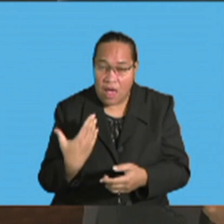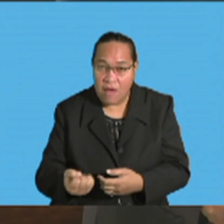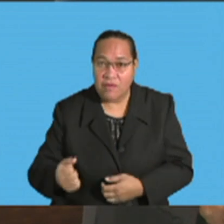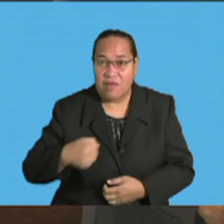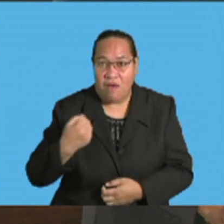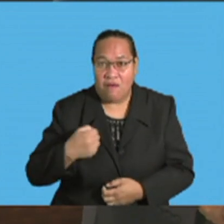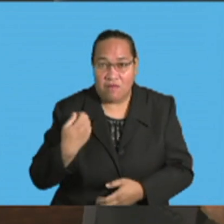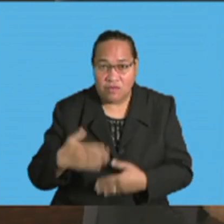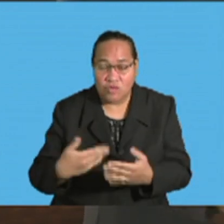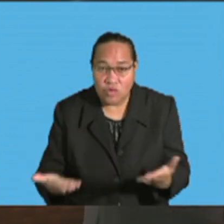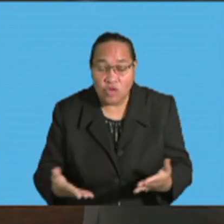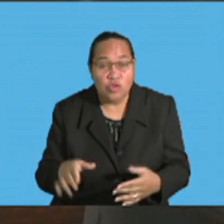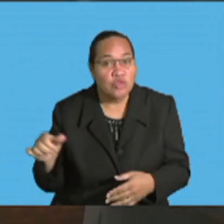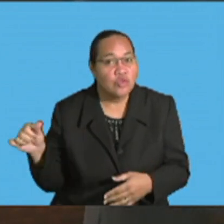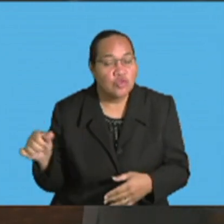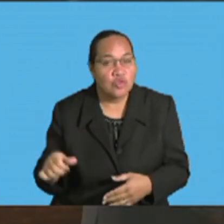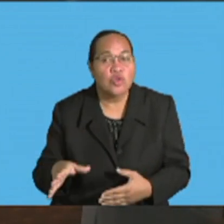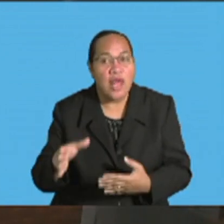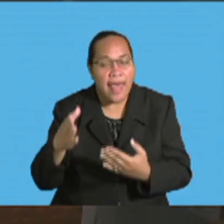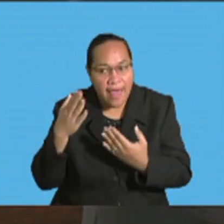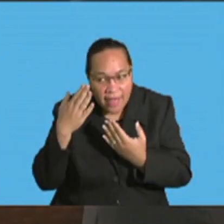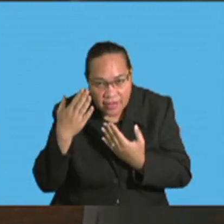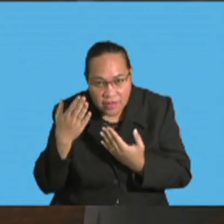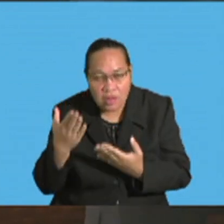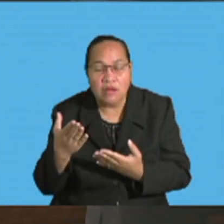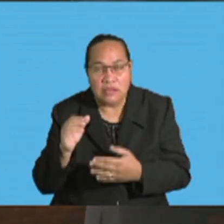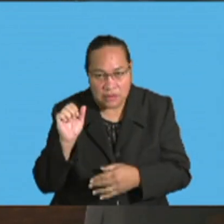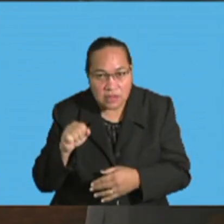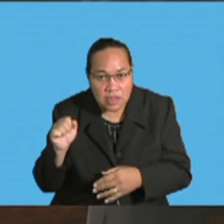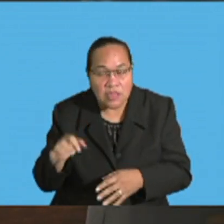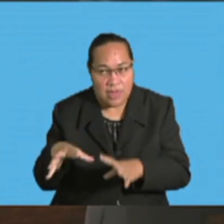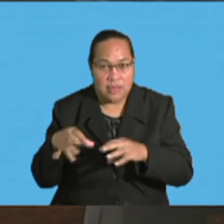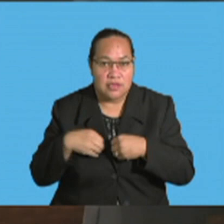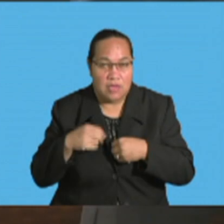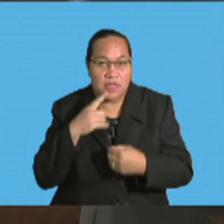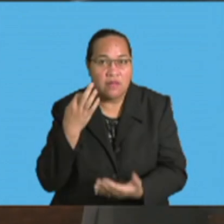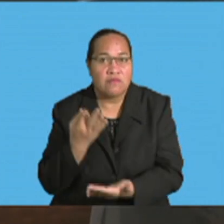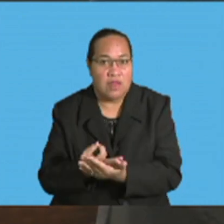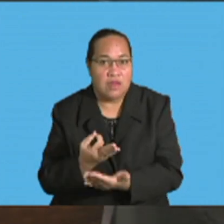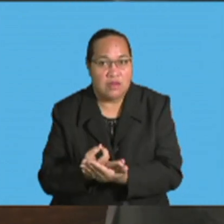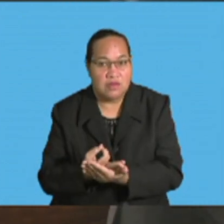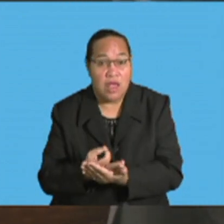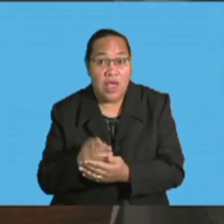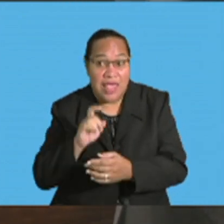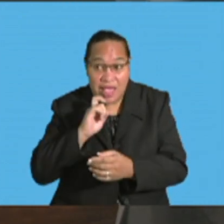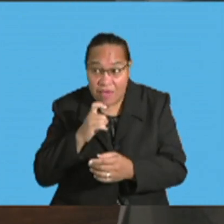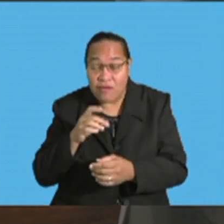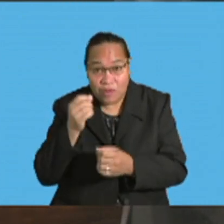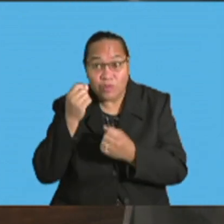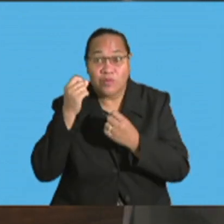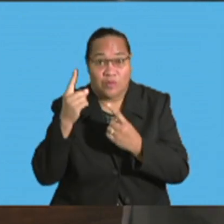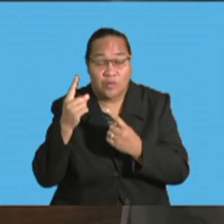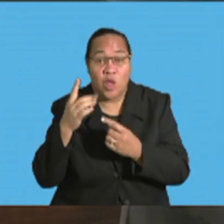by acknowledging the age-old nature of these crimes do we stand a chance at eradicating